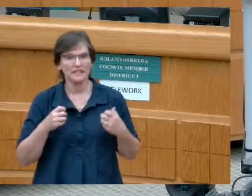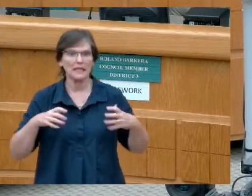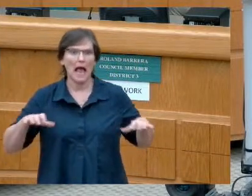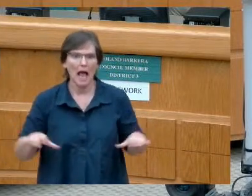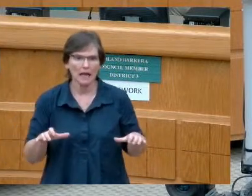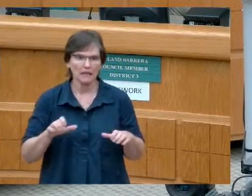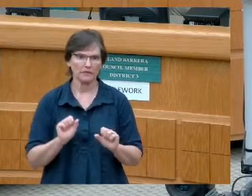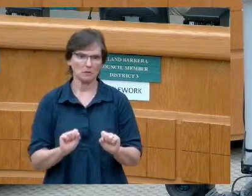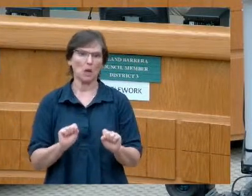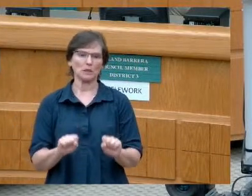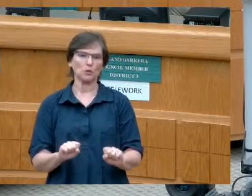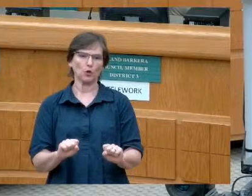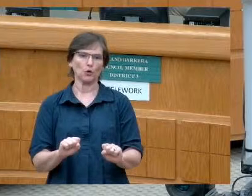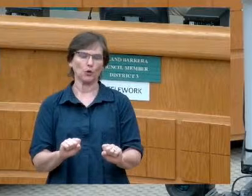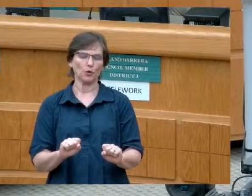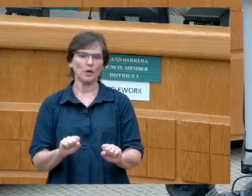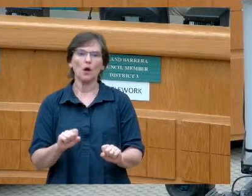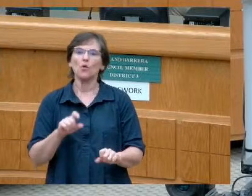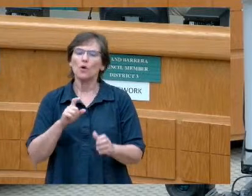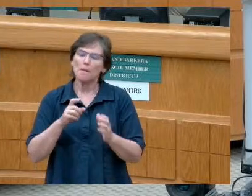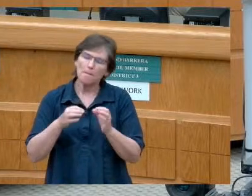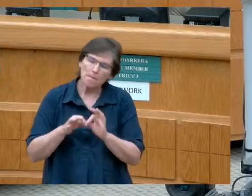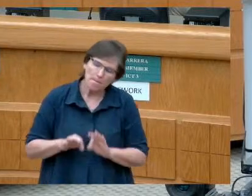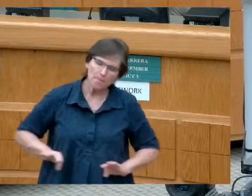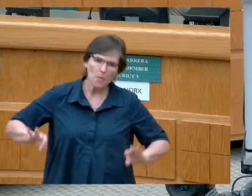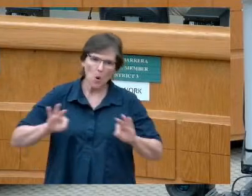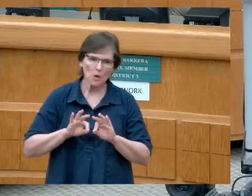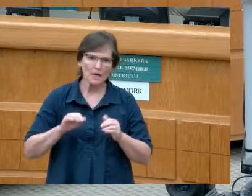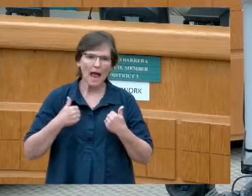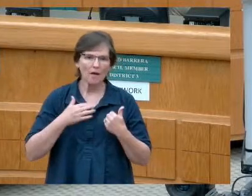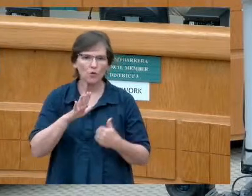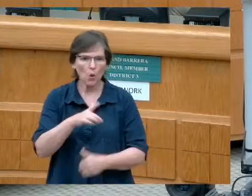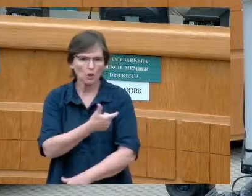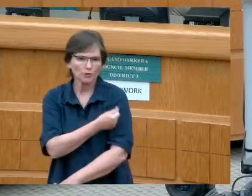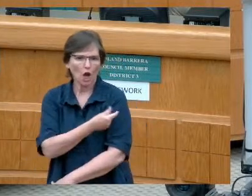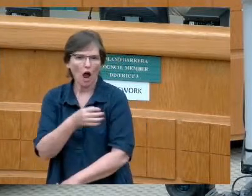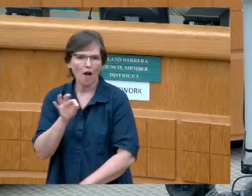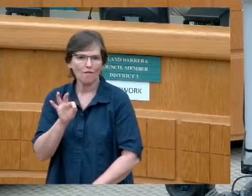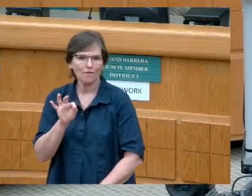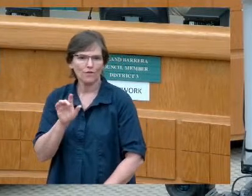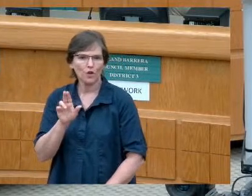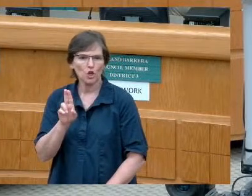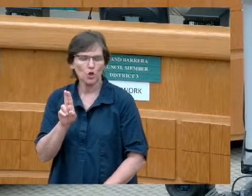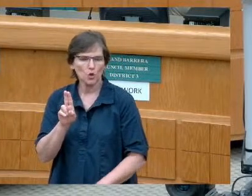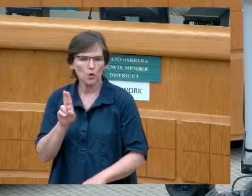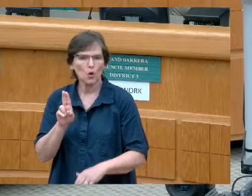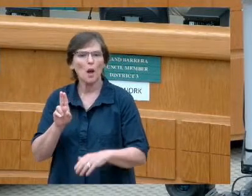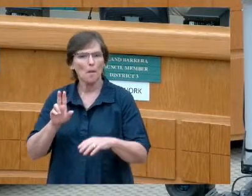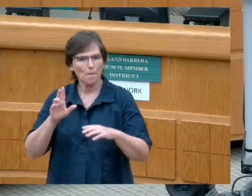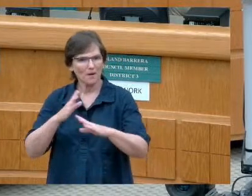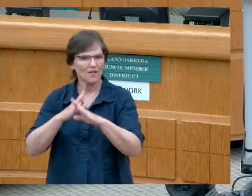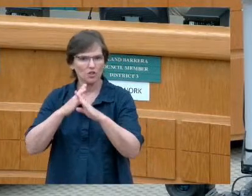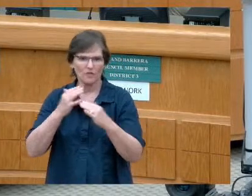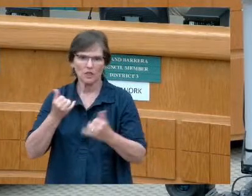flu season. Even if you've never gotten it before, talk to your doctor about making this the year to get